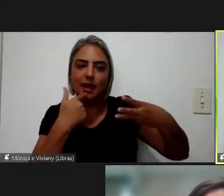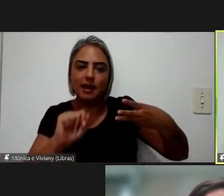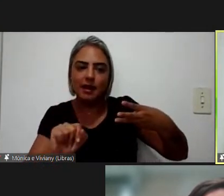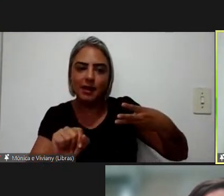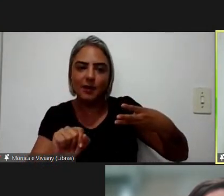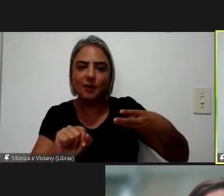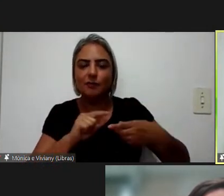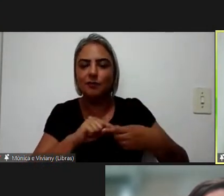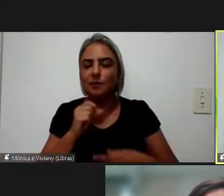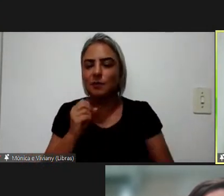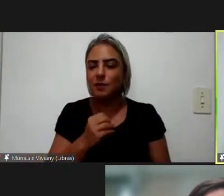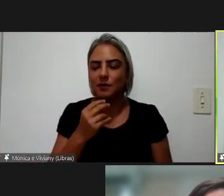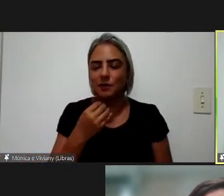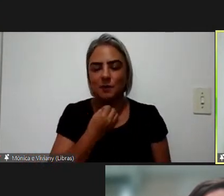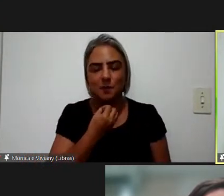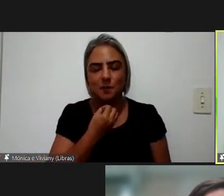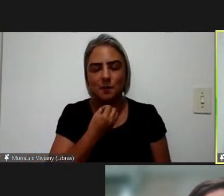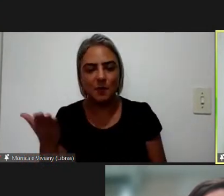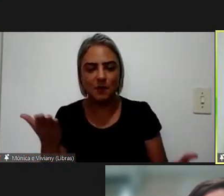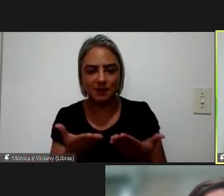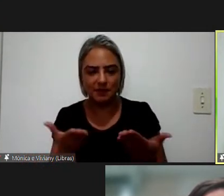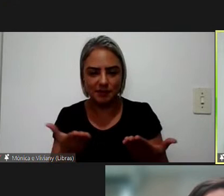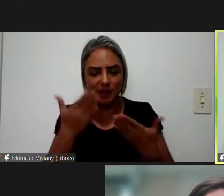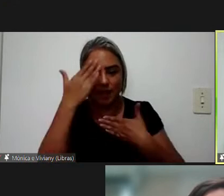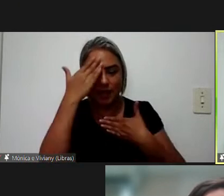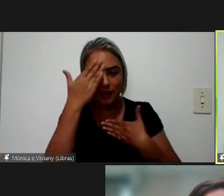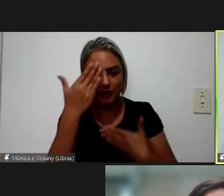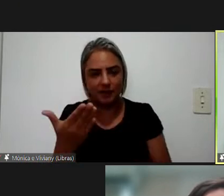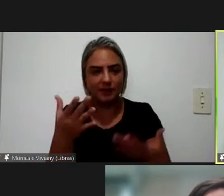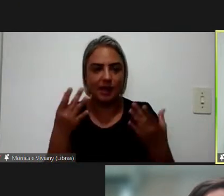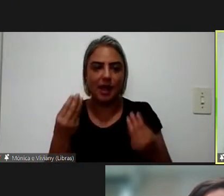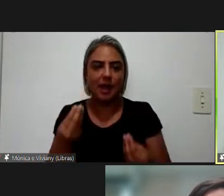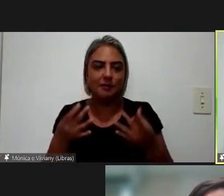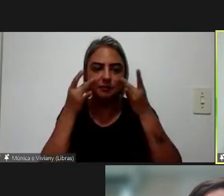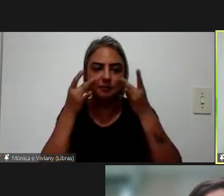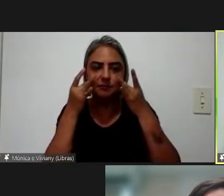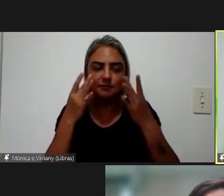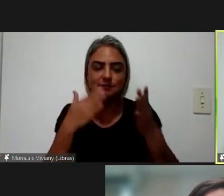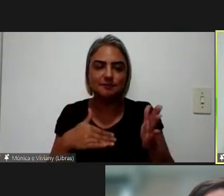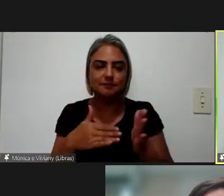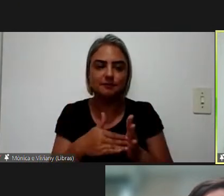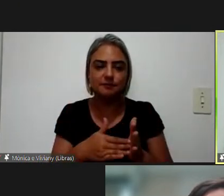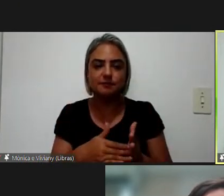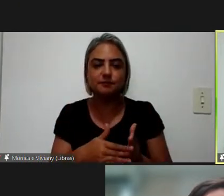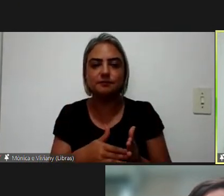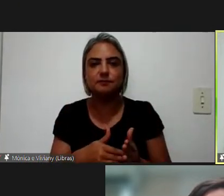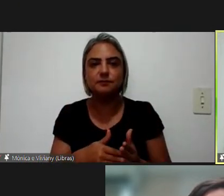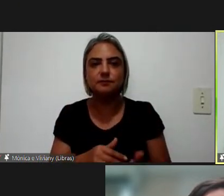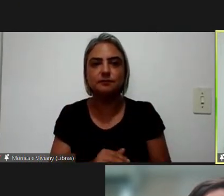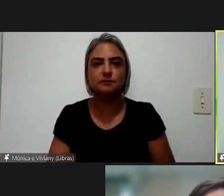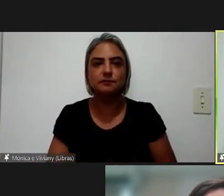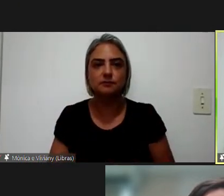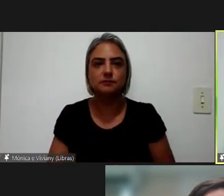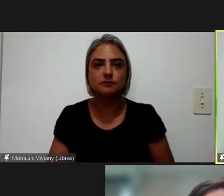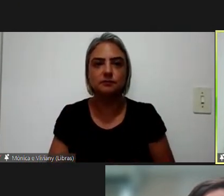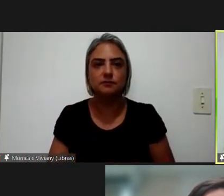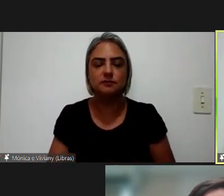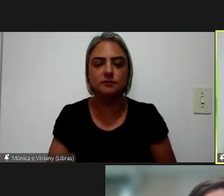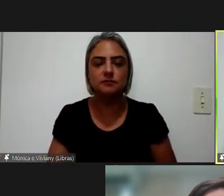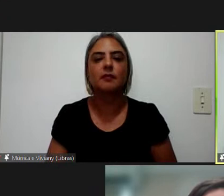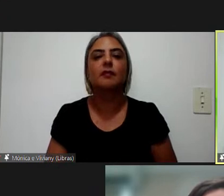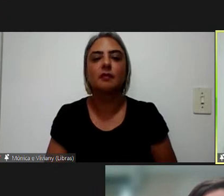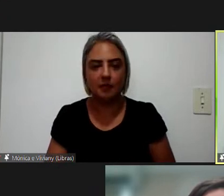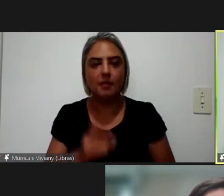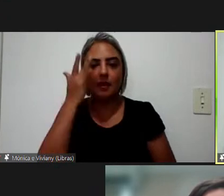3 languages. So it was a great day. So I thank you all your presence here and we wait for